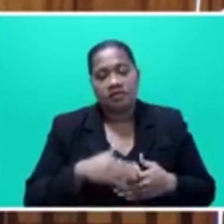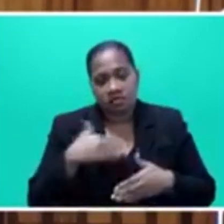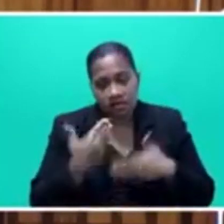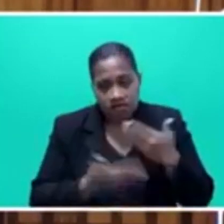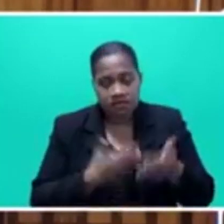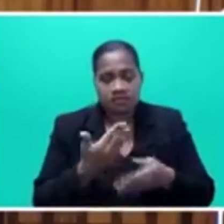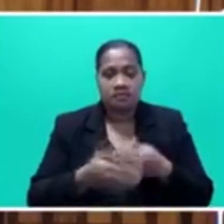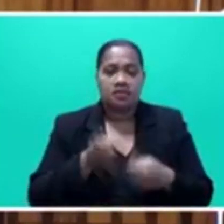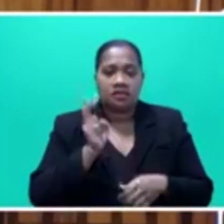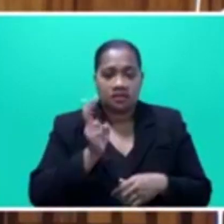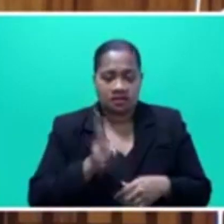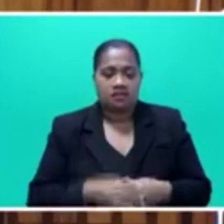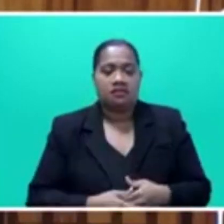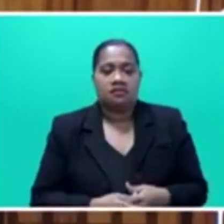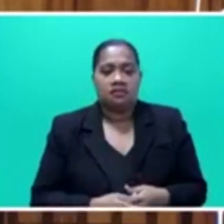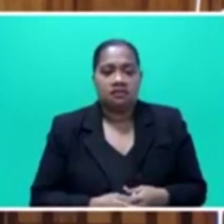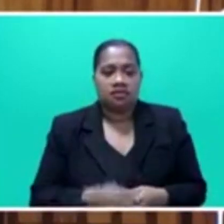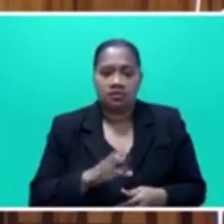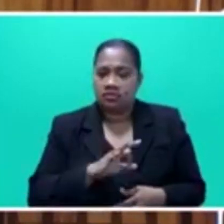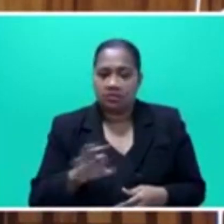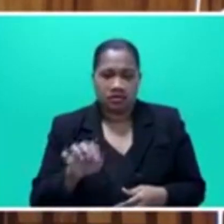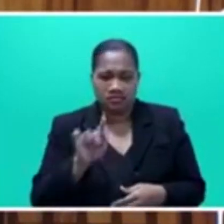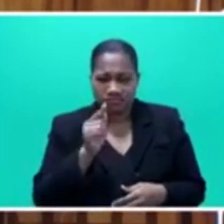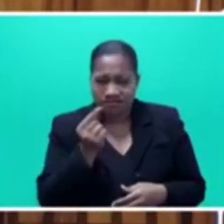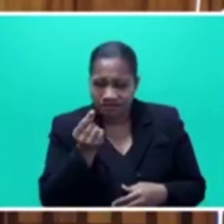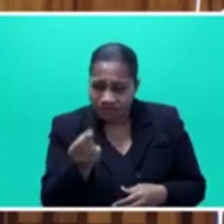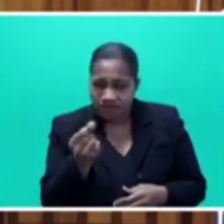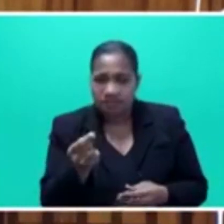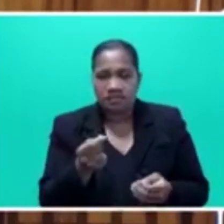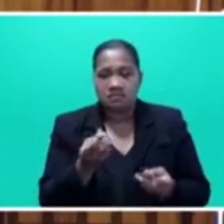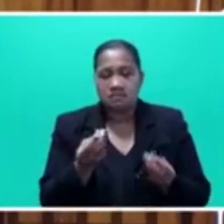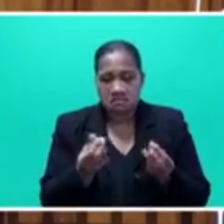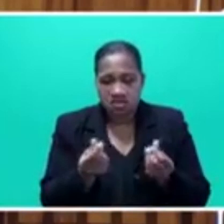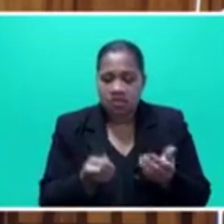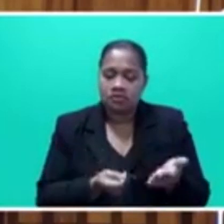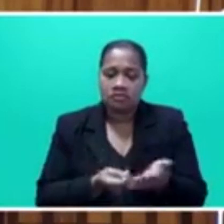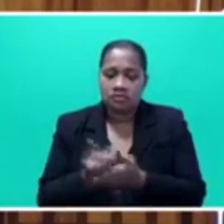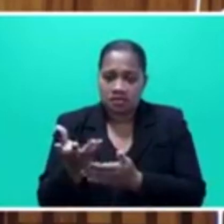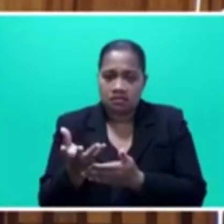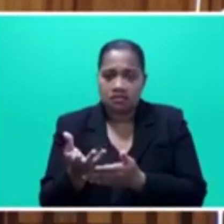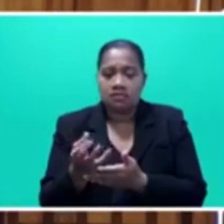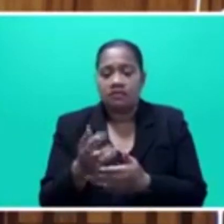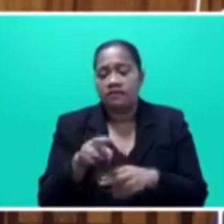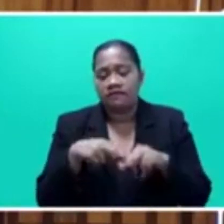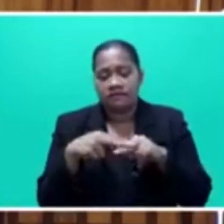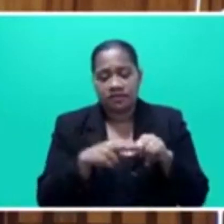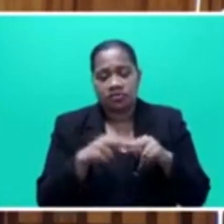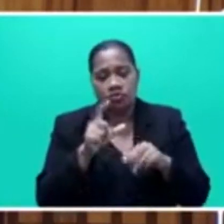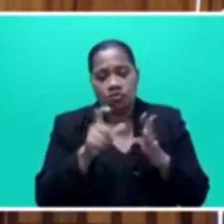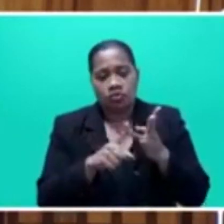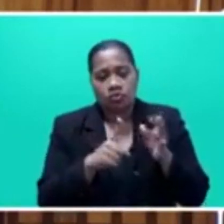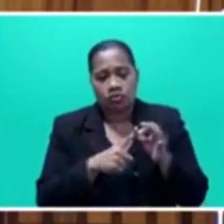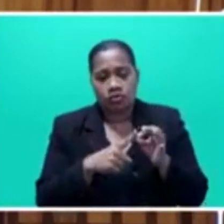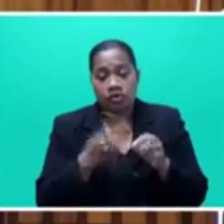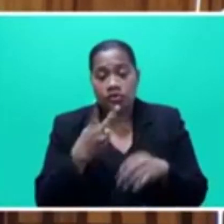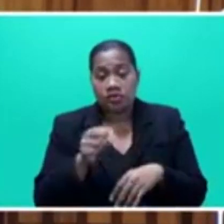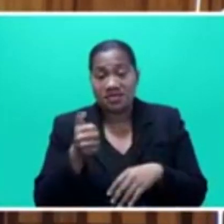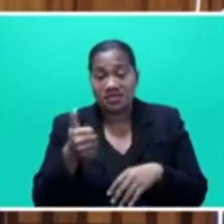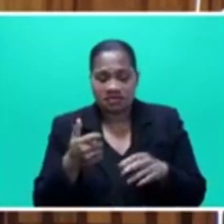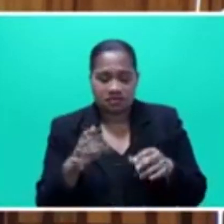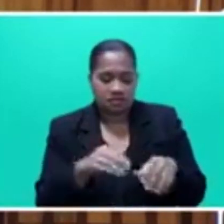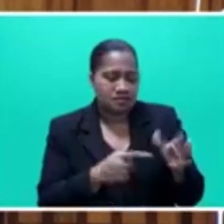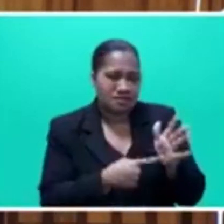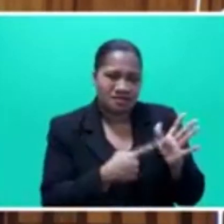again that not a single taxpayer dollar was spent on Fiji's COP26 participation. At